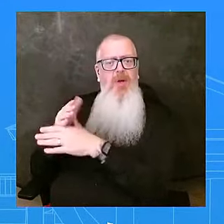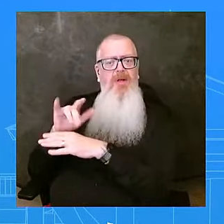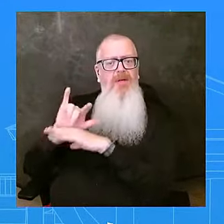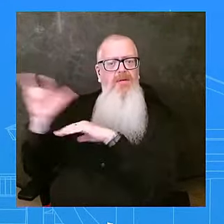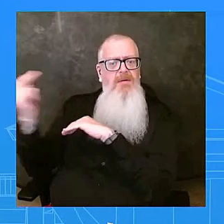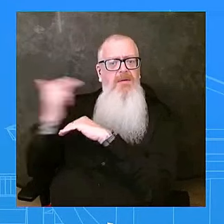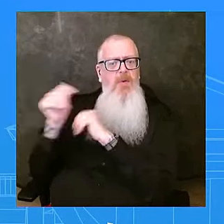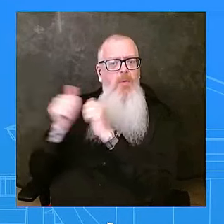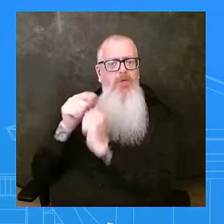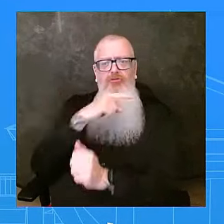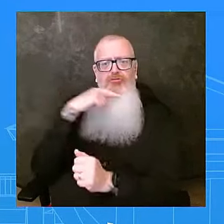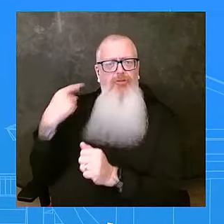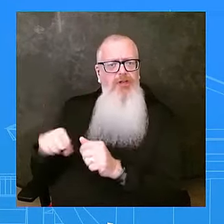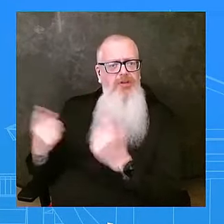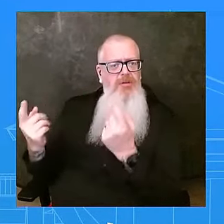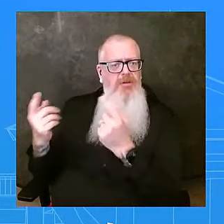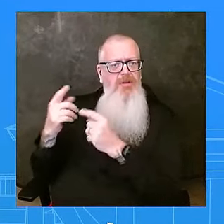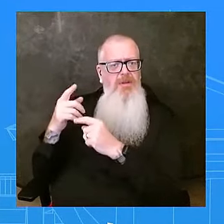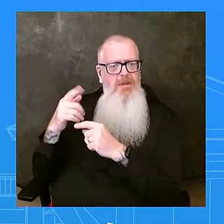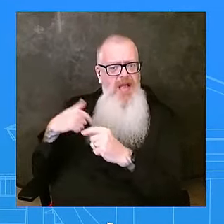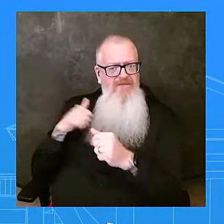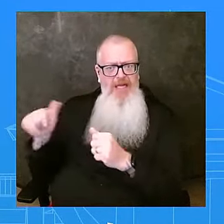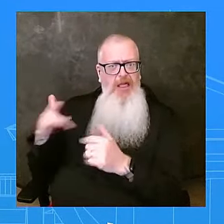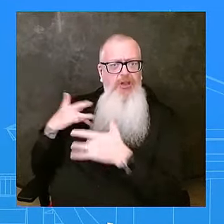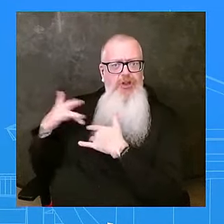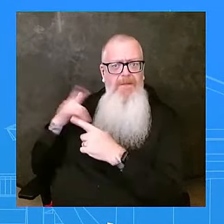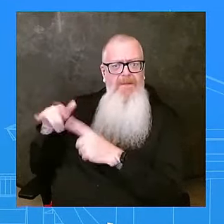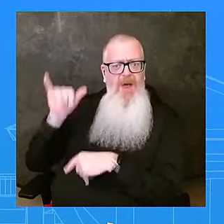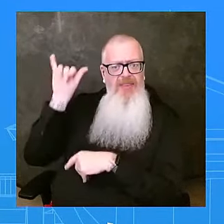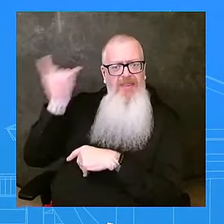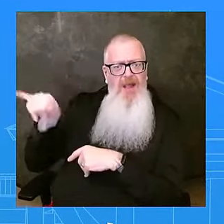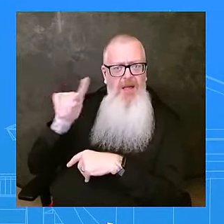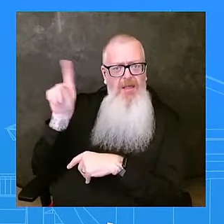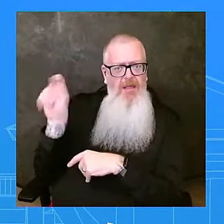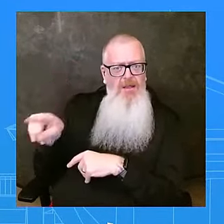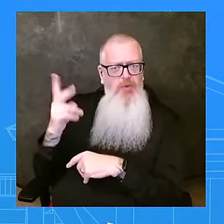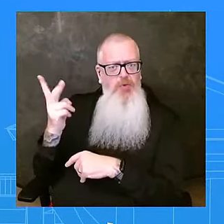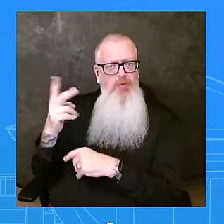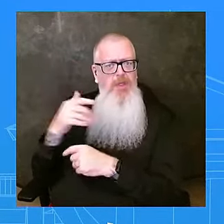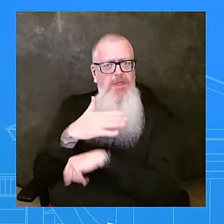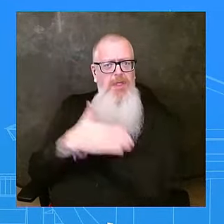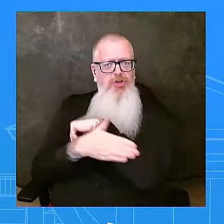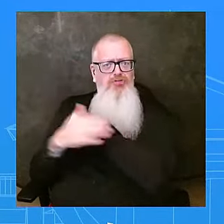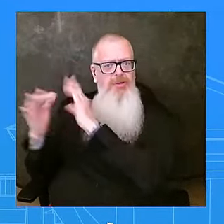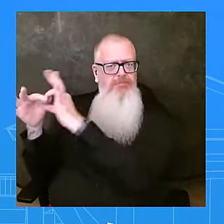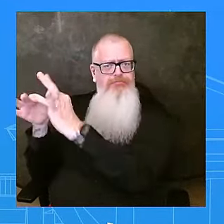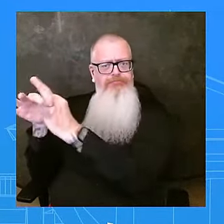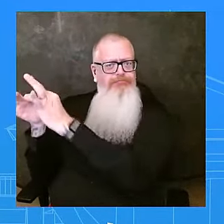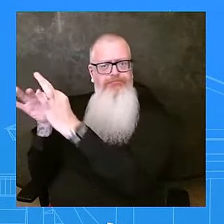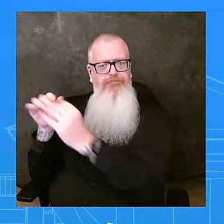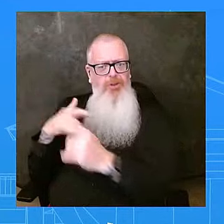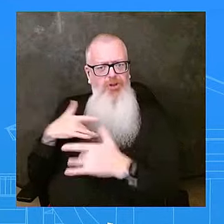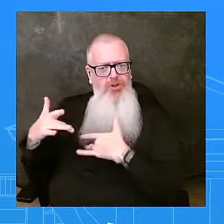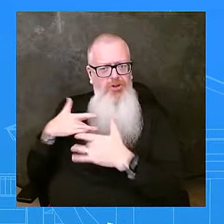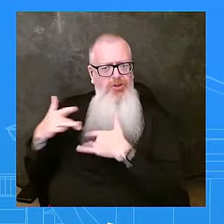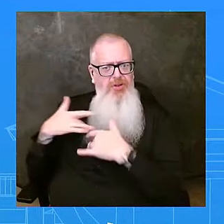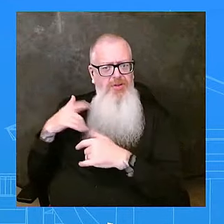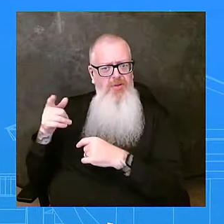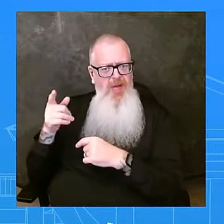administration that these two countries are cooperating? Is this a sign of deepening cooperation? I think it is,